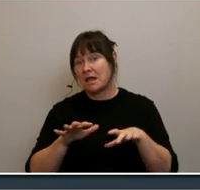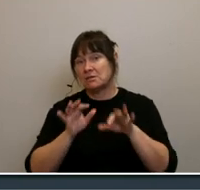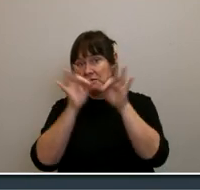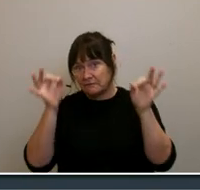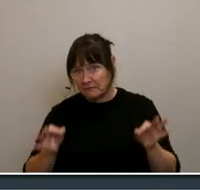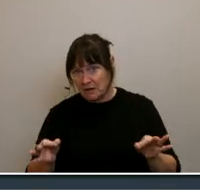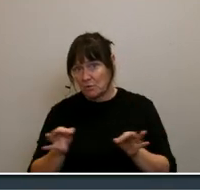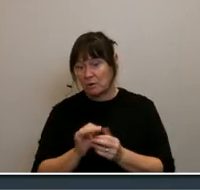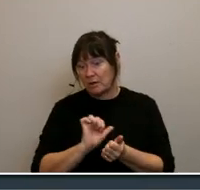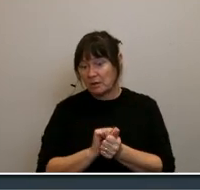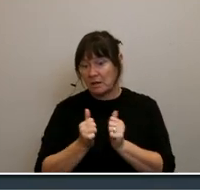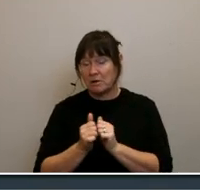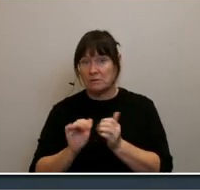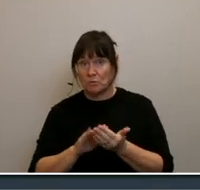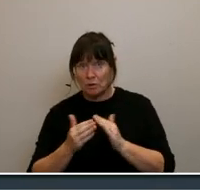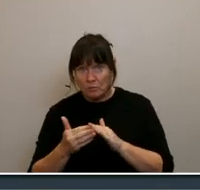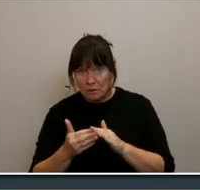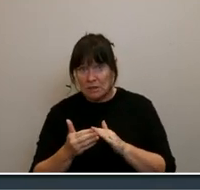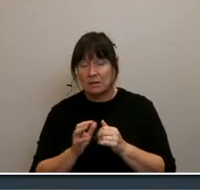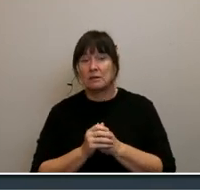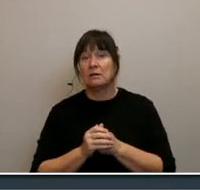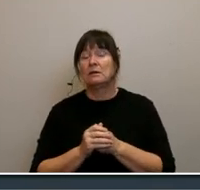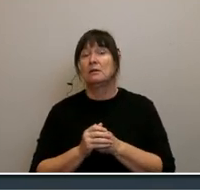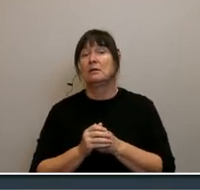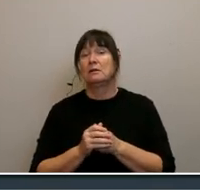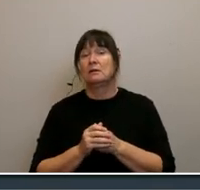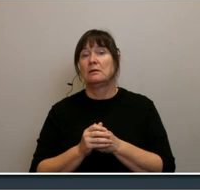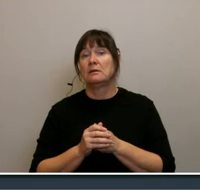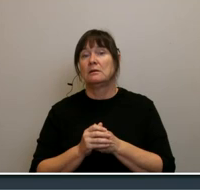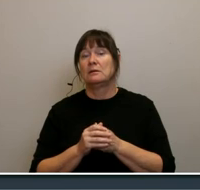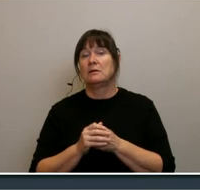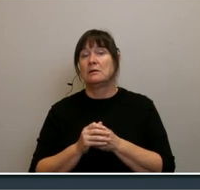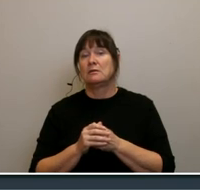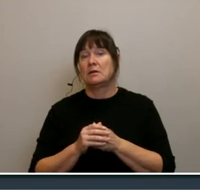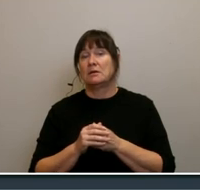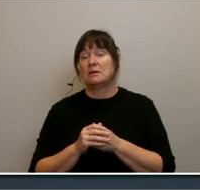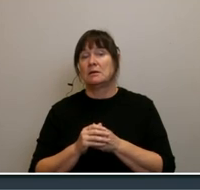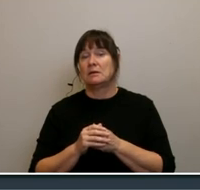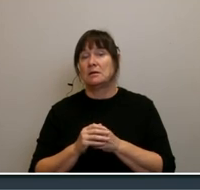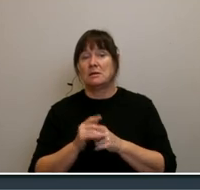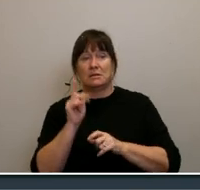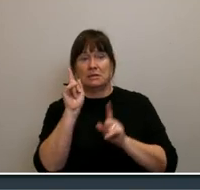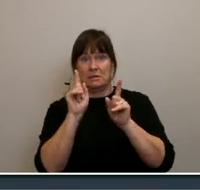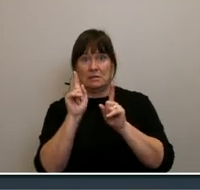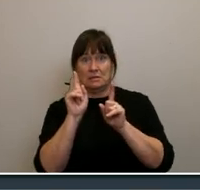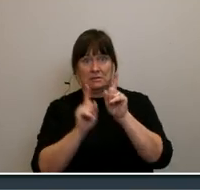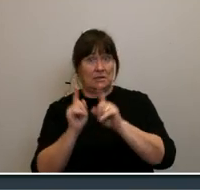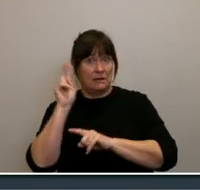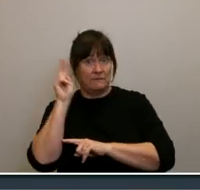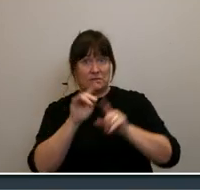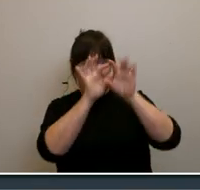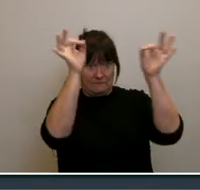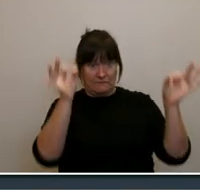in collaboration with the community, the comprehensive and well-presented City Vision framework currently on the council's